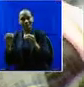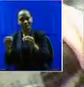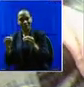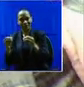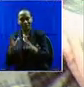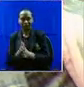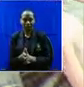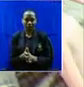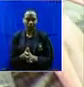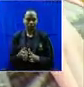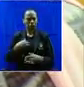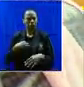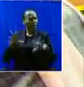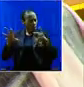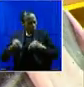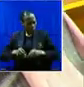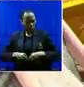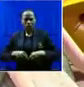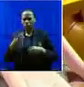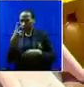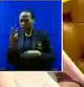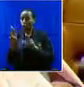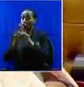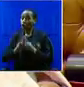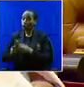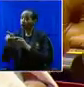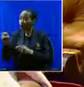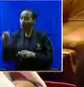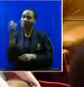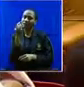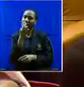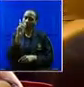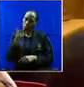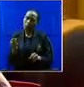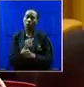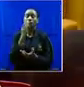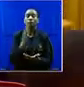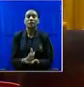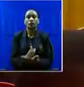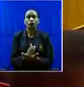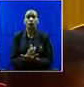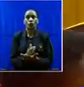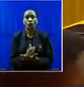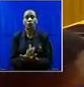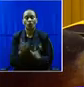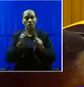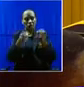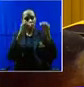we welcome the commitment of our unions to ensure their investment